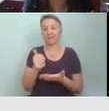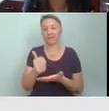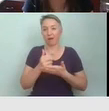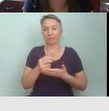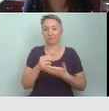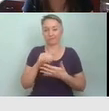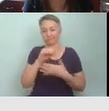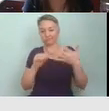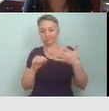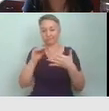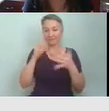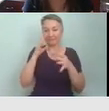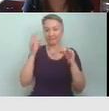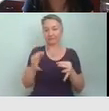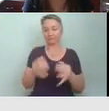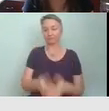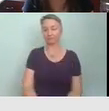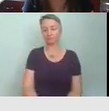factors.